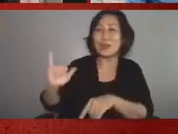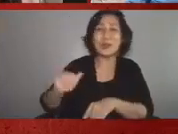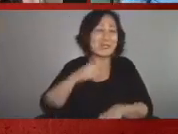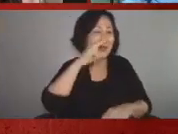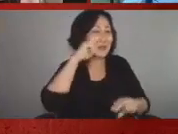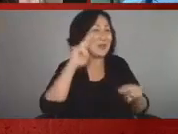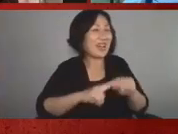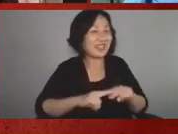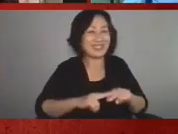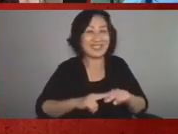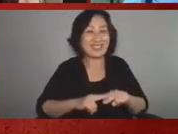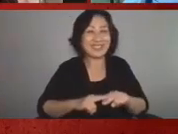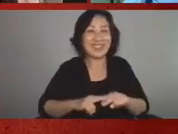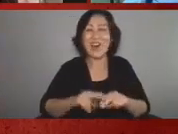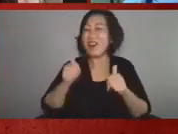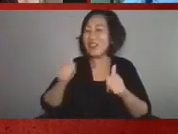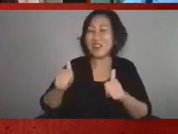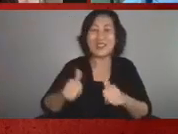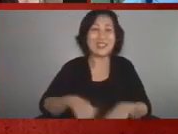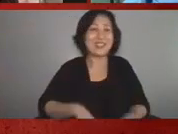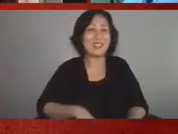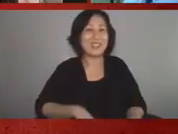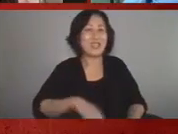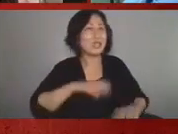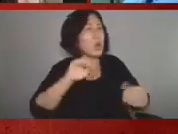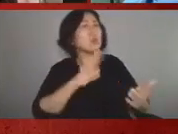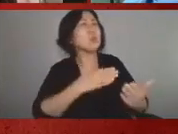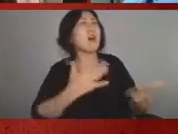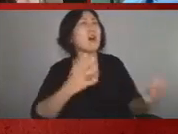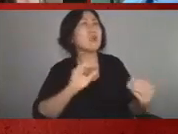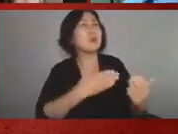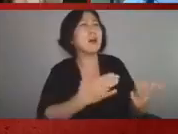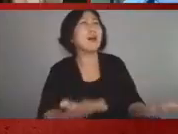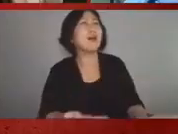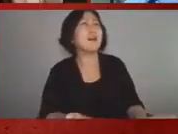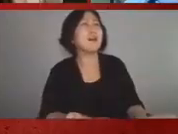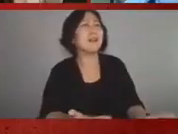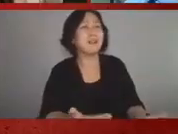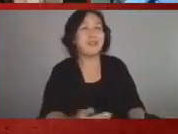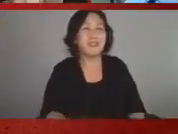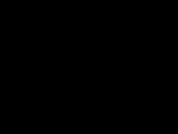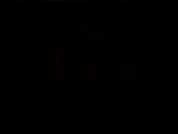This was so fun. Oh, totally. No song.